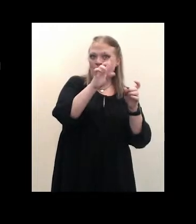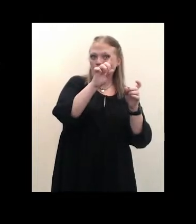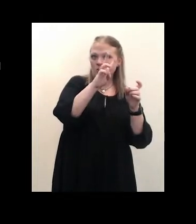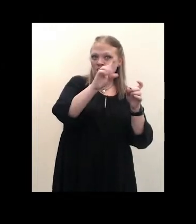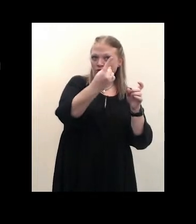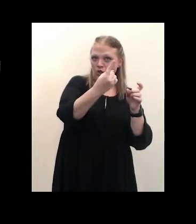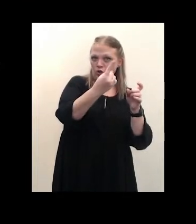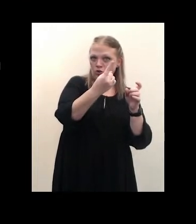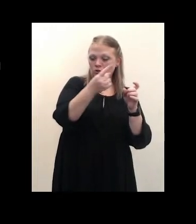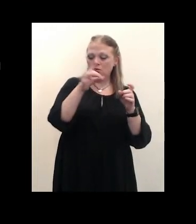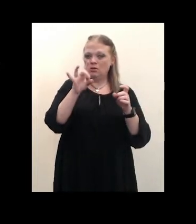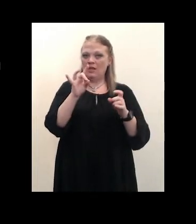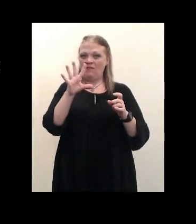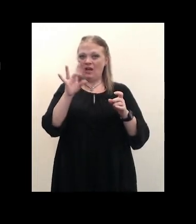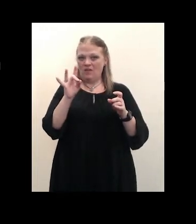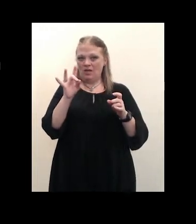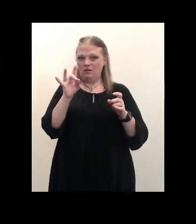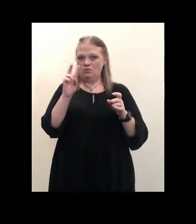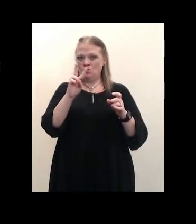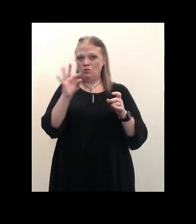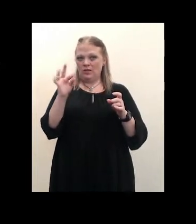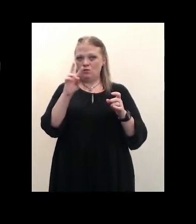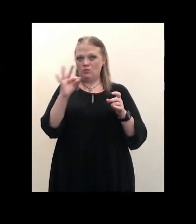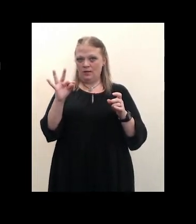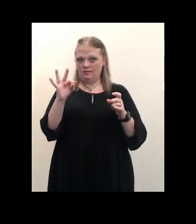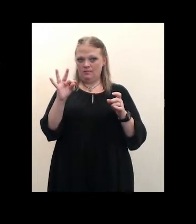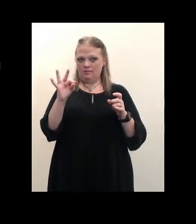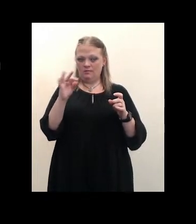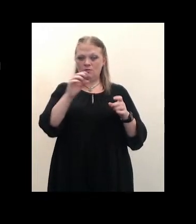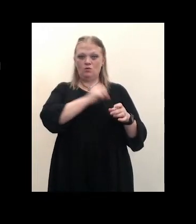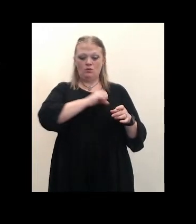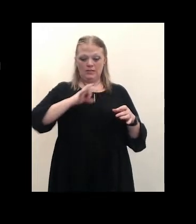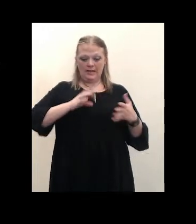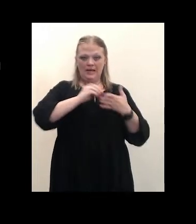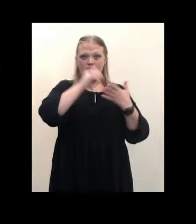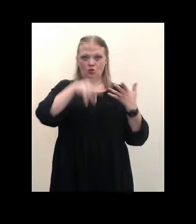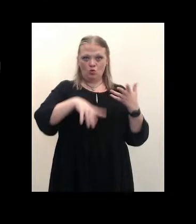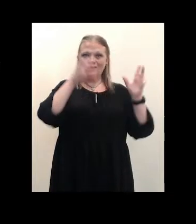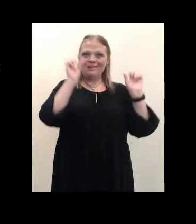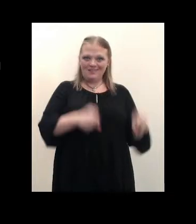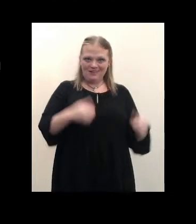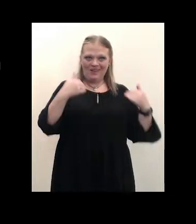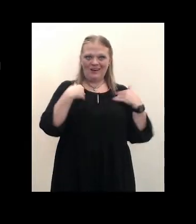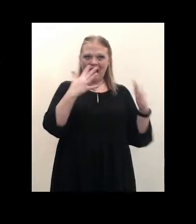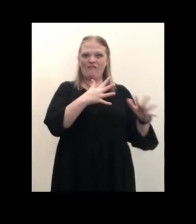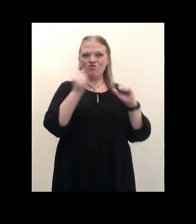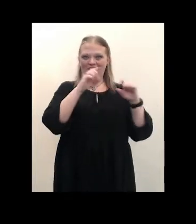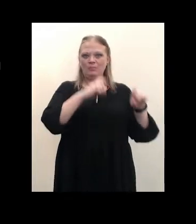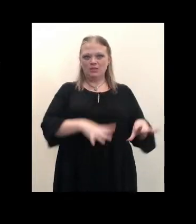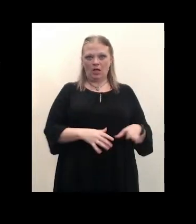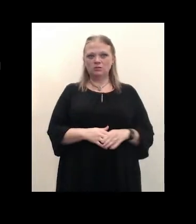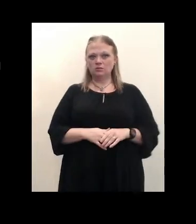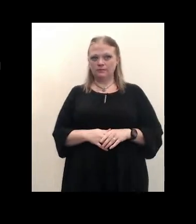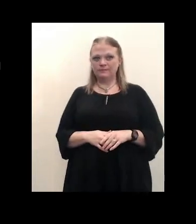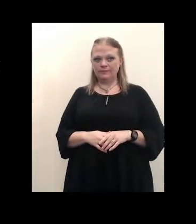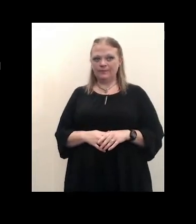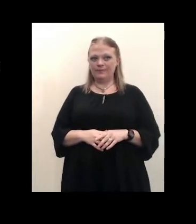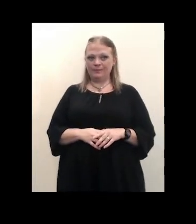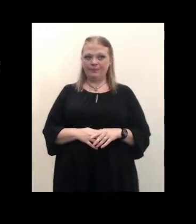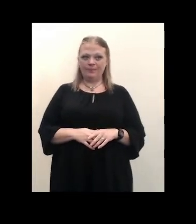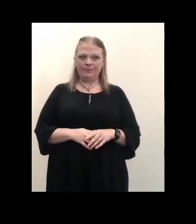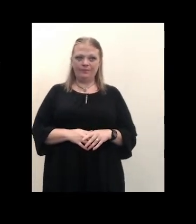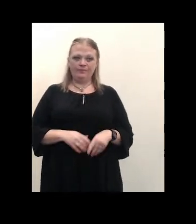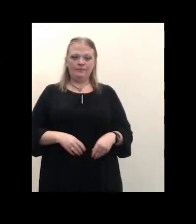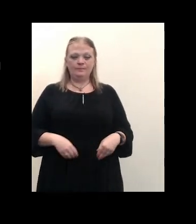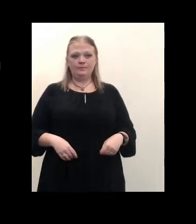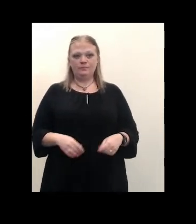our K through 12 students and staff, you can get a rapid nucleic acid amplification test. So let's look at